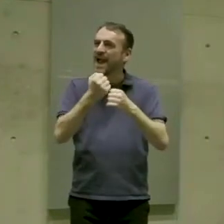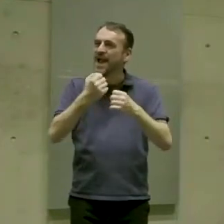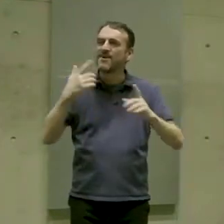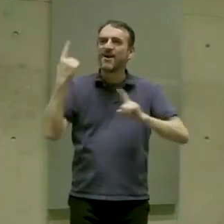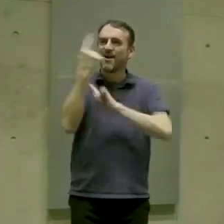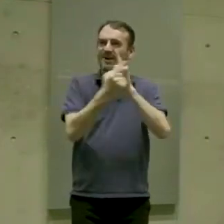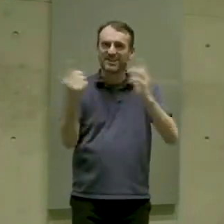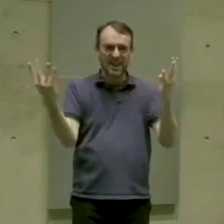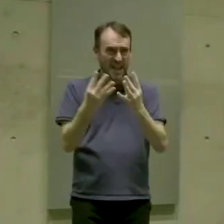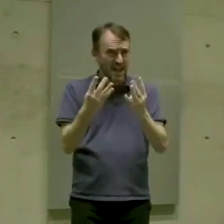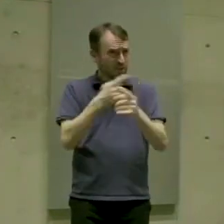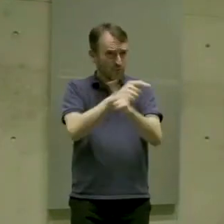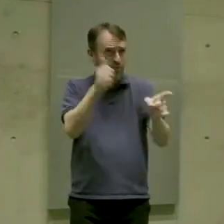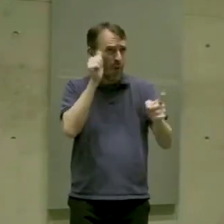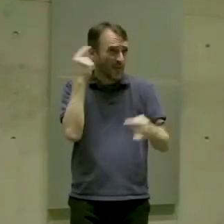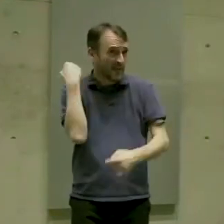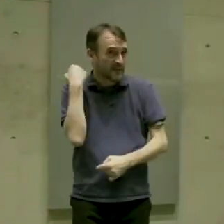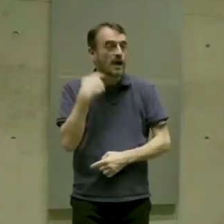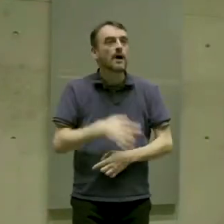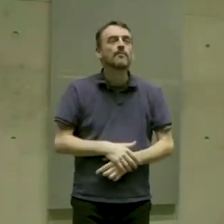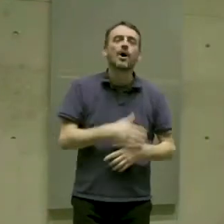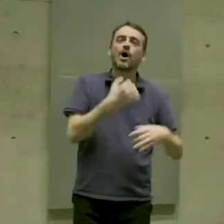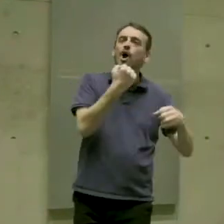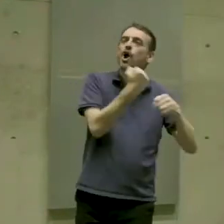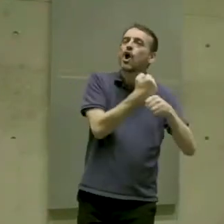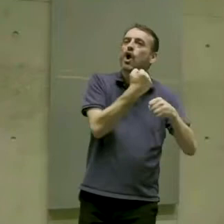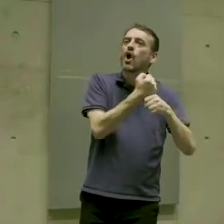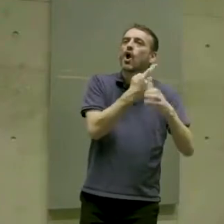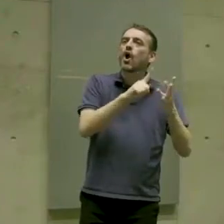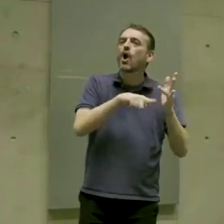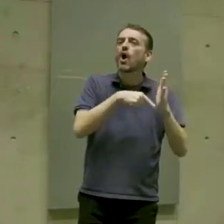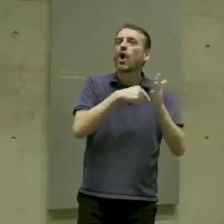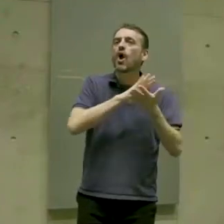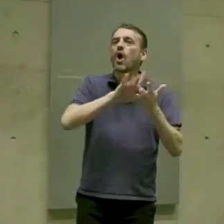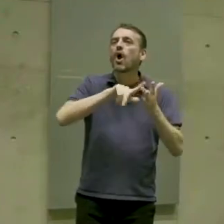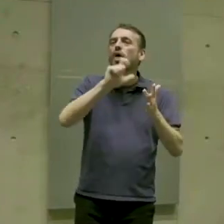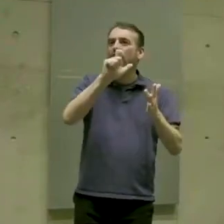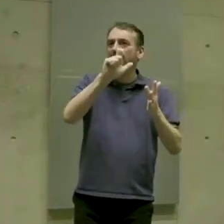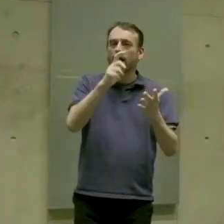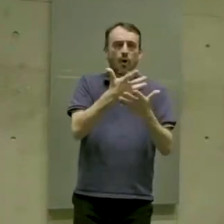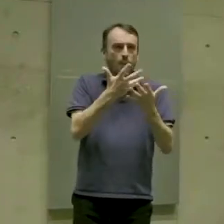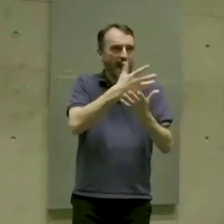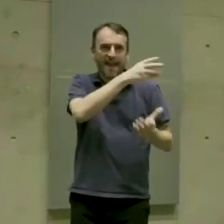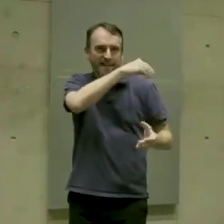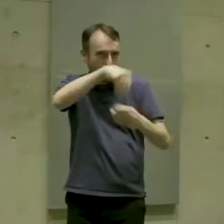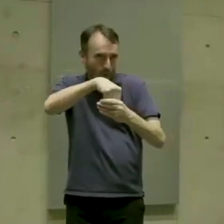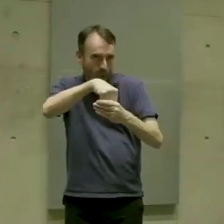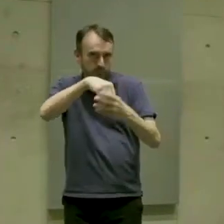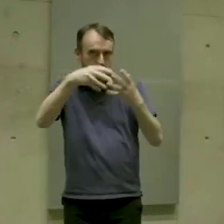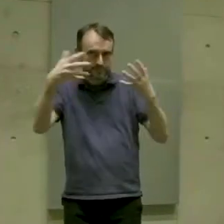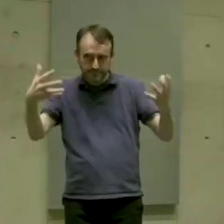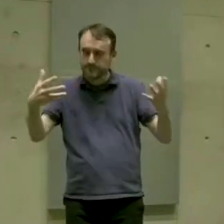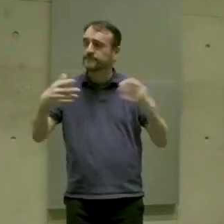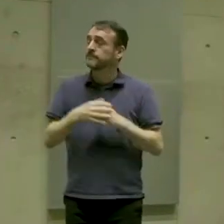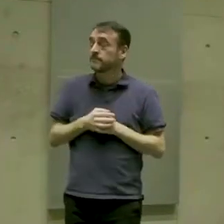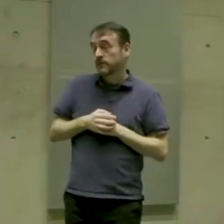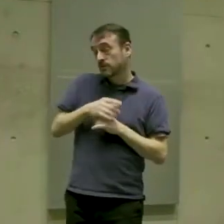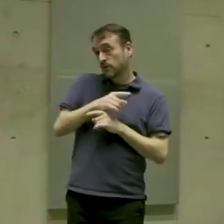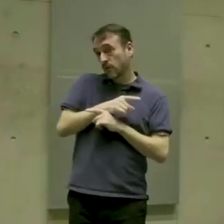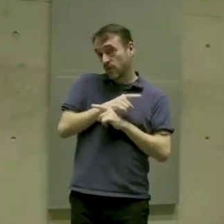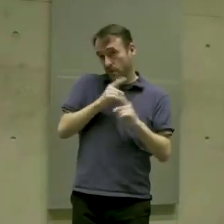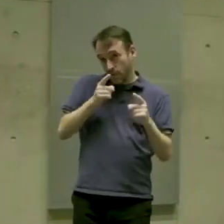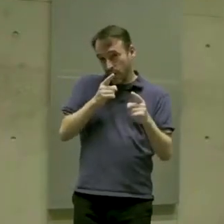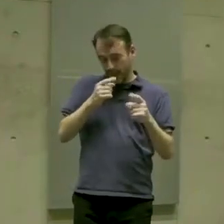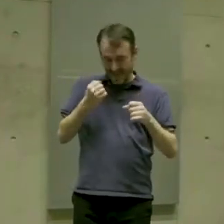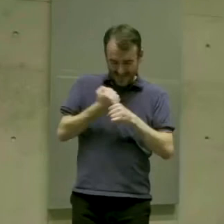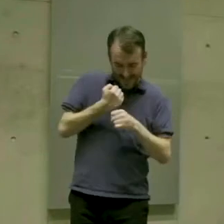Gothic come in? Well, let's start by talking in the most practical terms possible. If you're a games designer